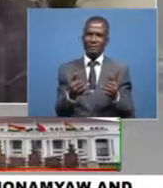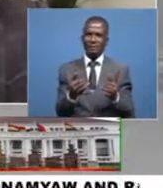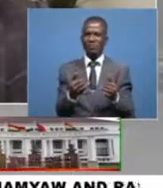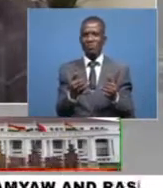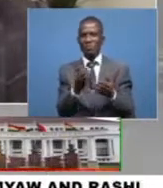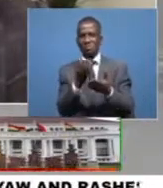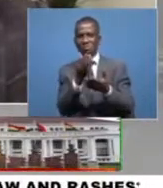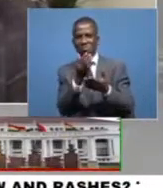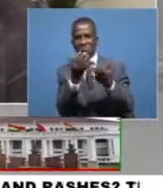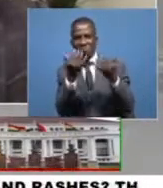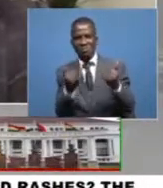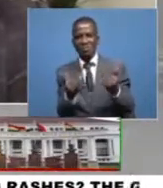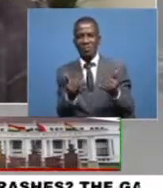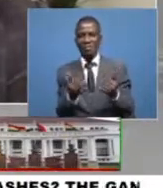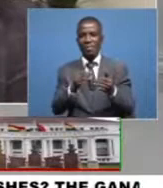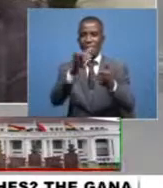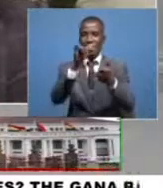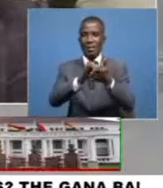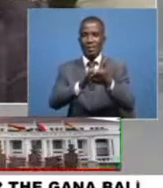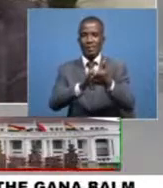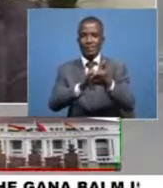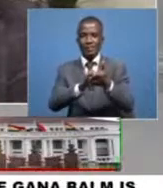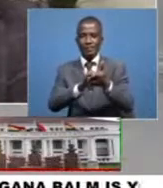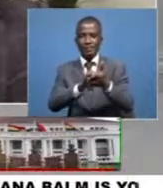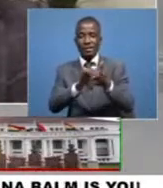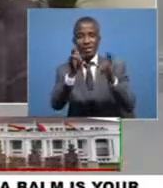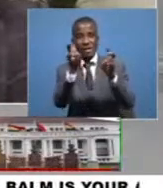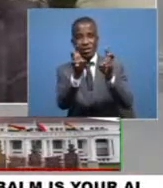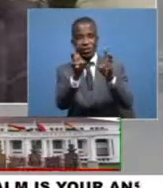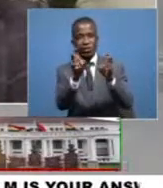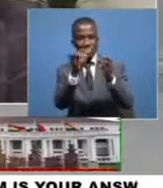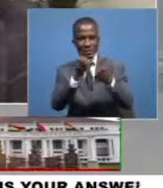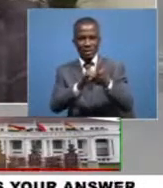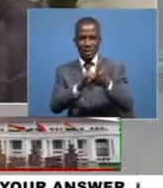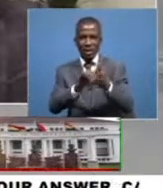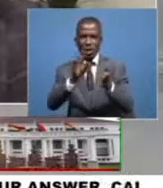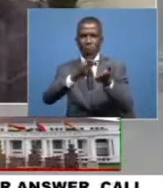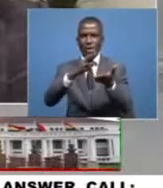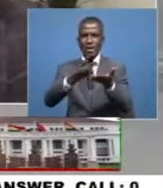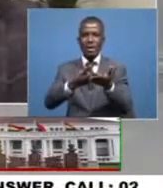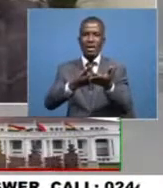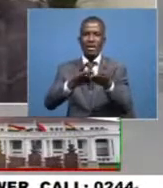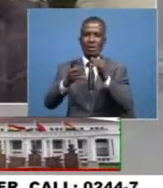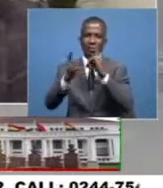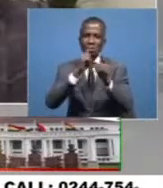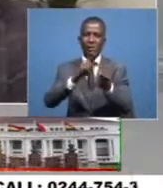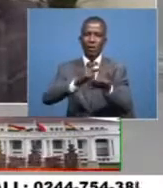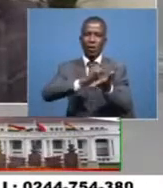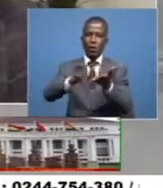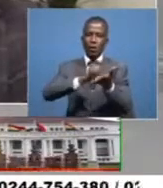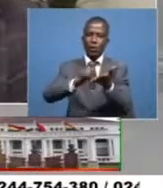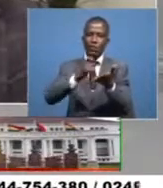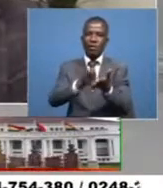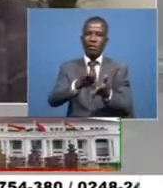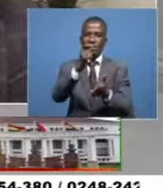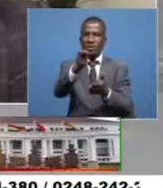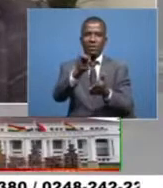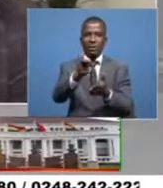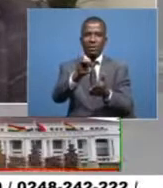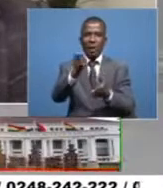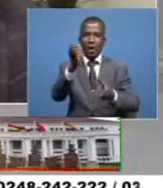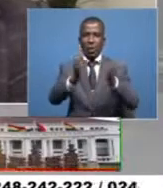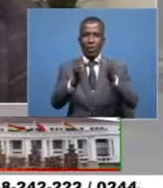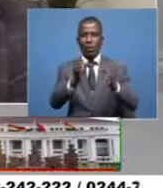hearsay evidence, and this is one of the exceptions where a witness files the witness statement but is not called to